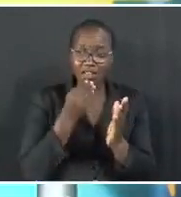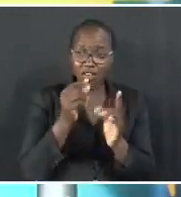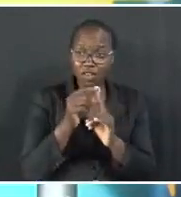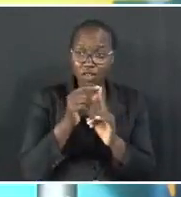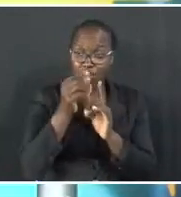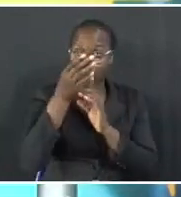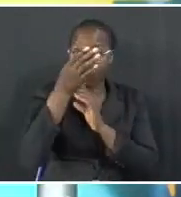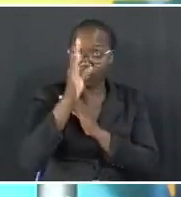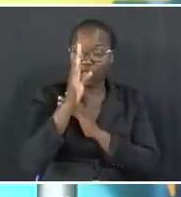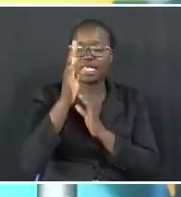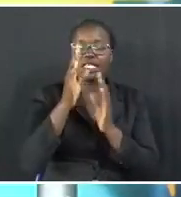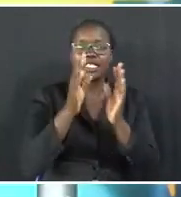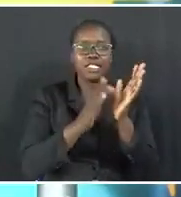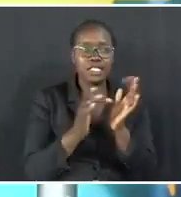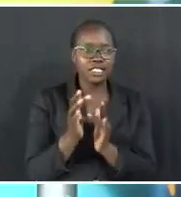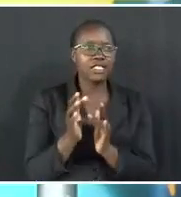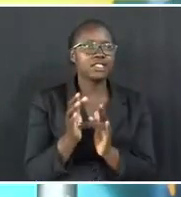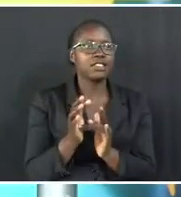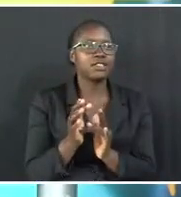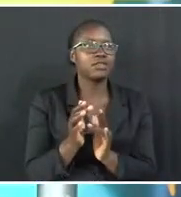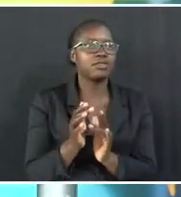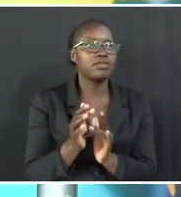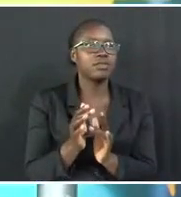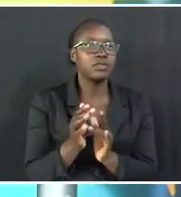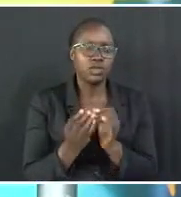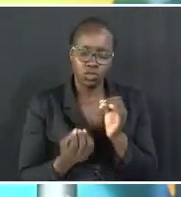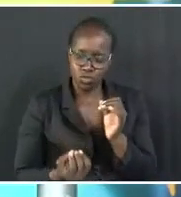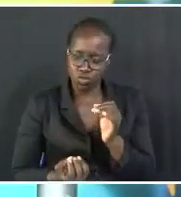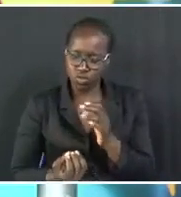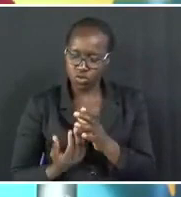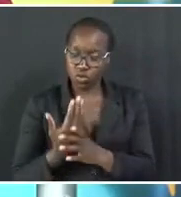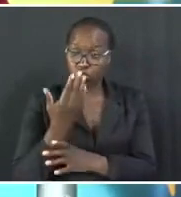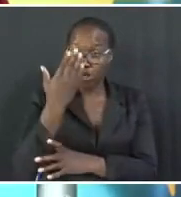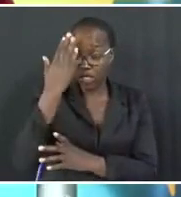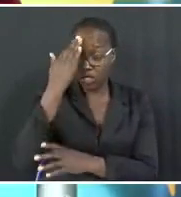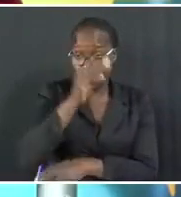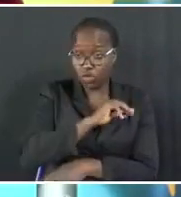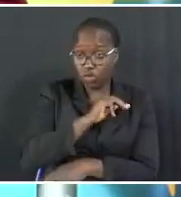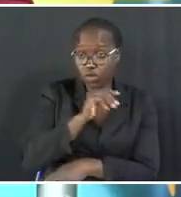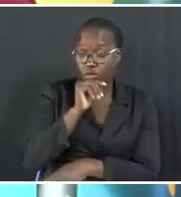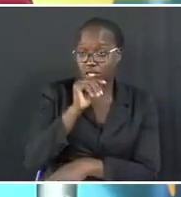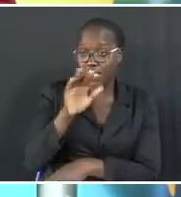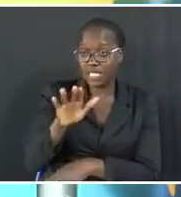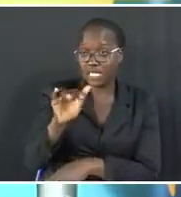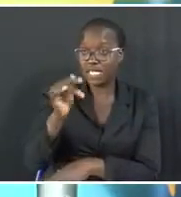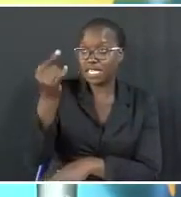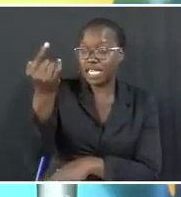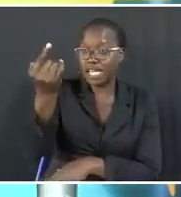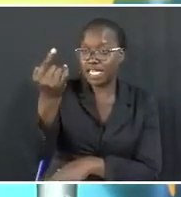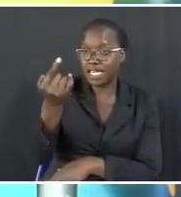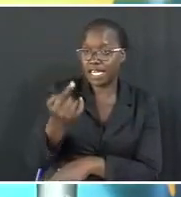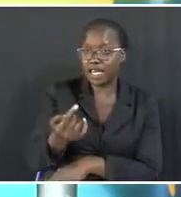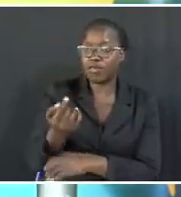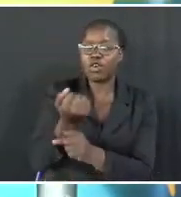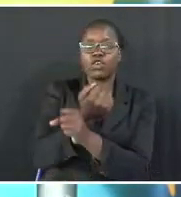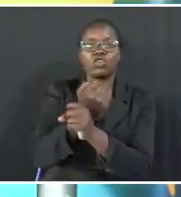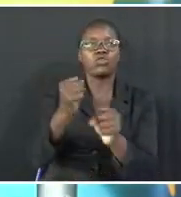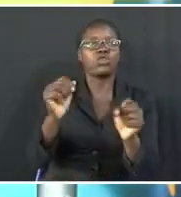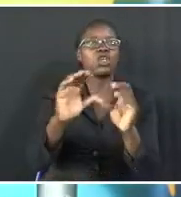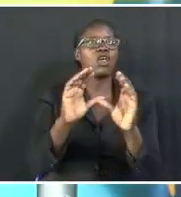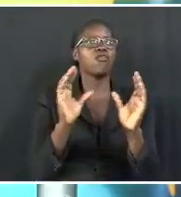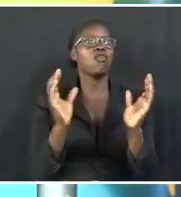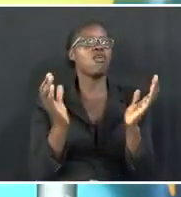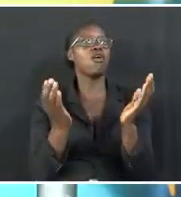Jesus grew up and knew his mission. that he had come to save this